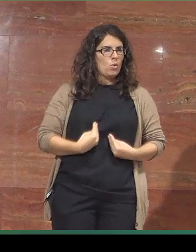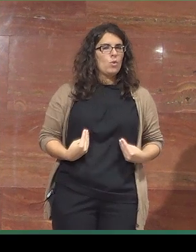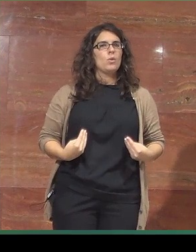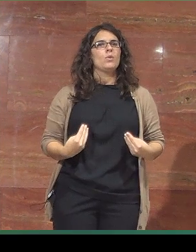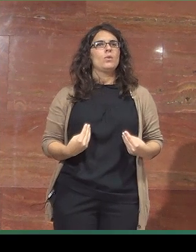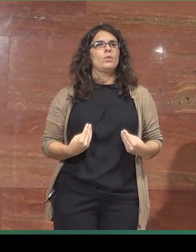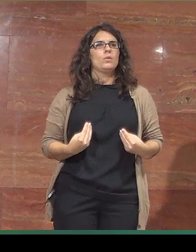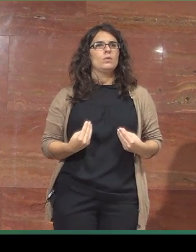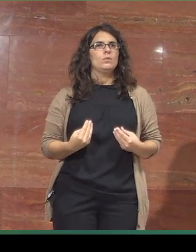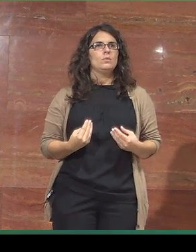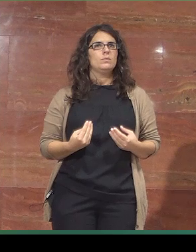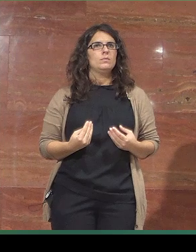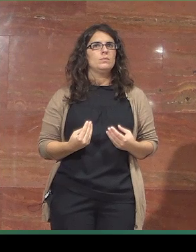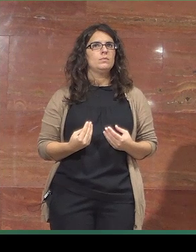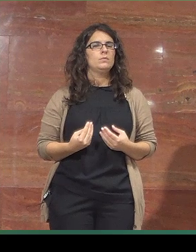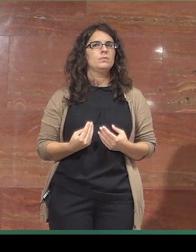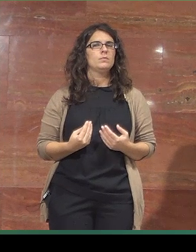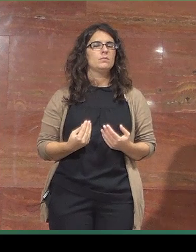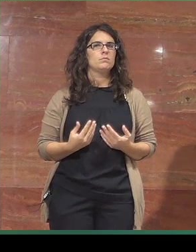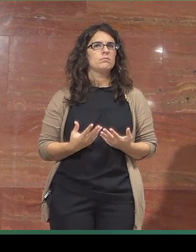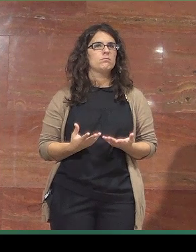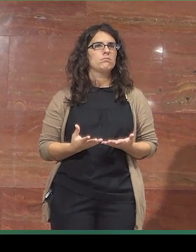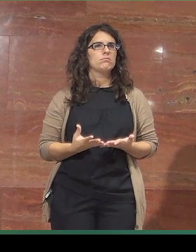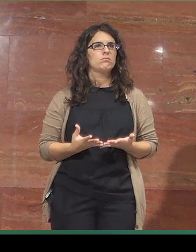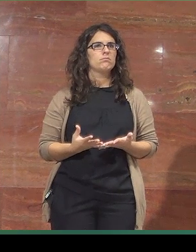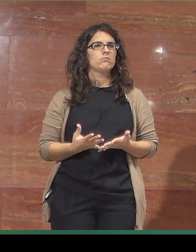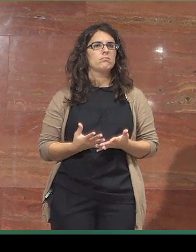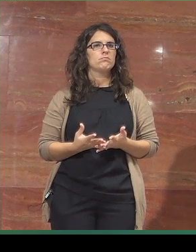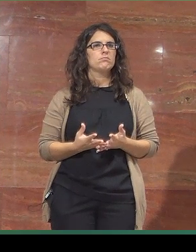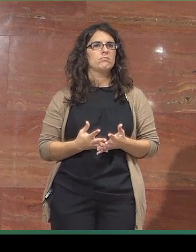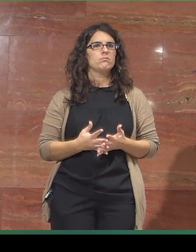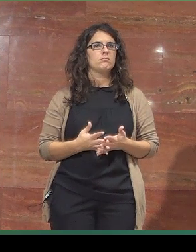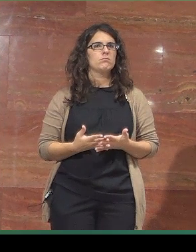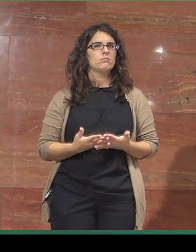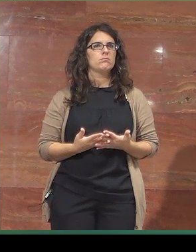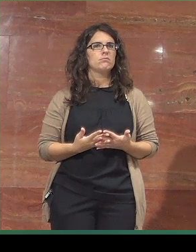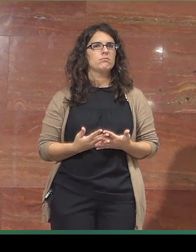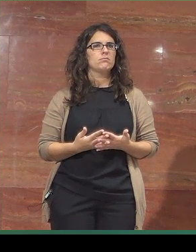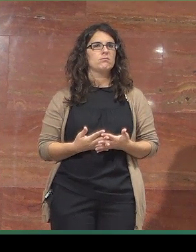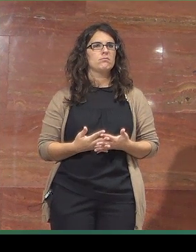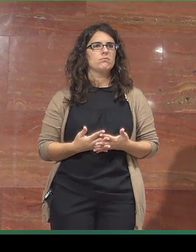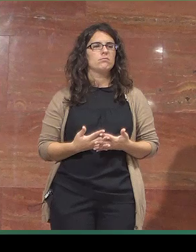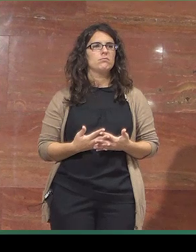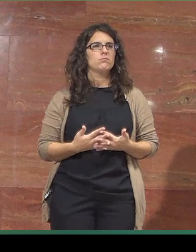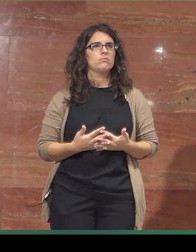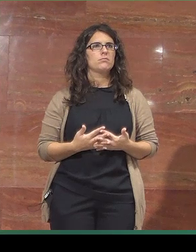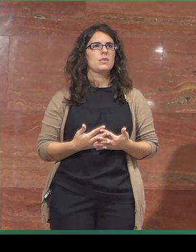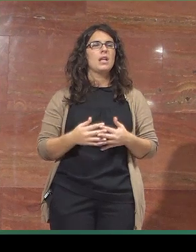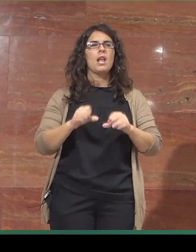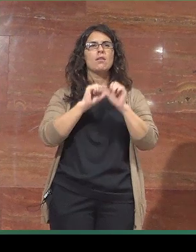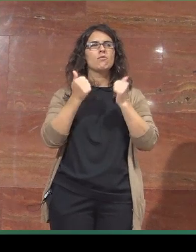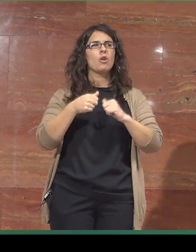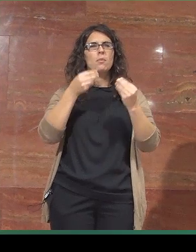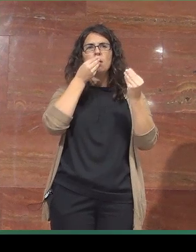distress is one of the best parts to bring you again in orientation, is to say cool.